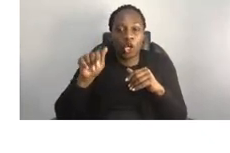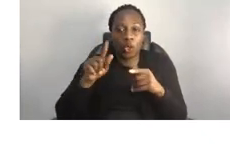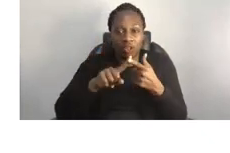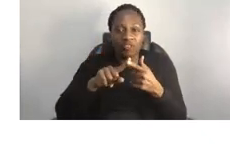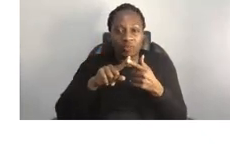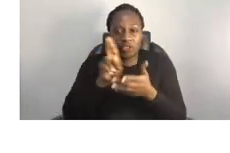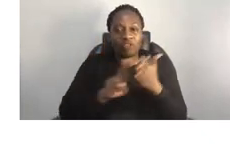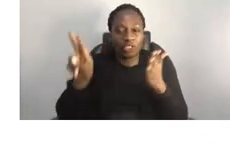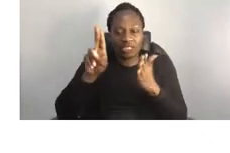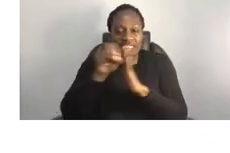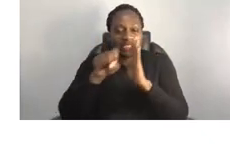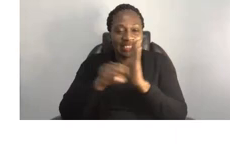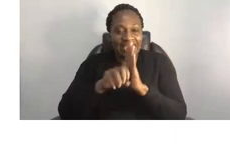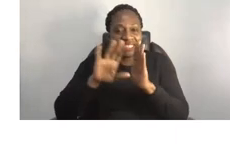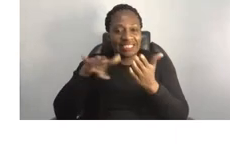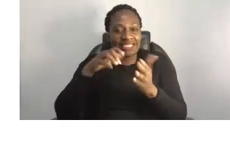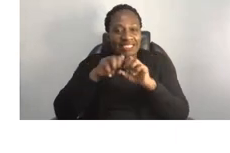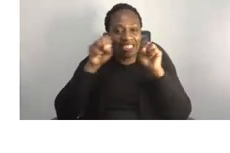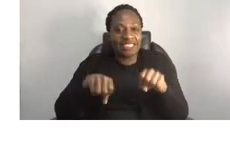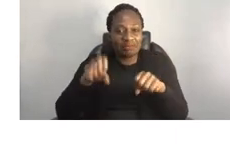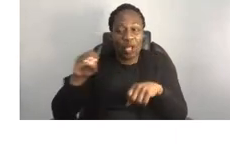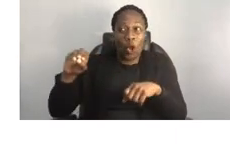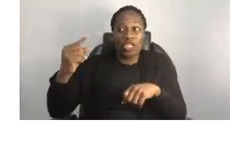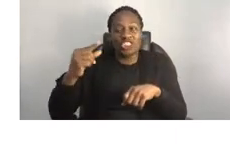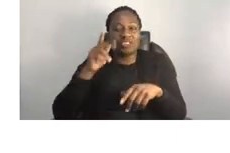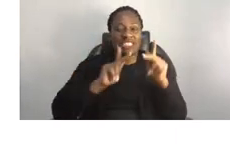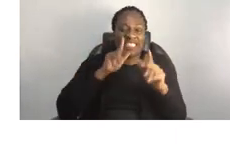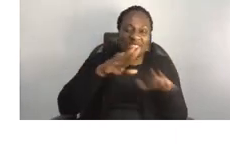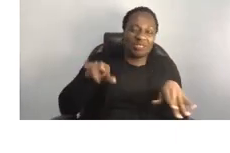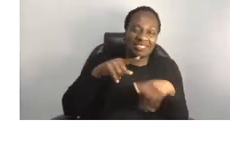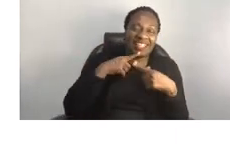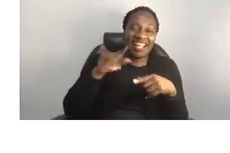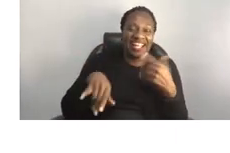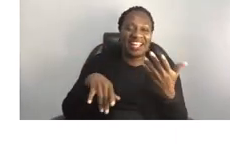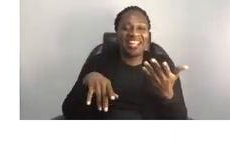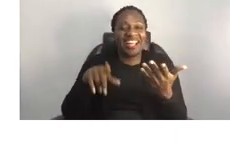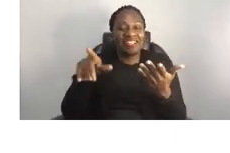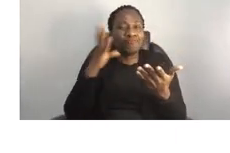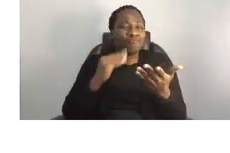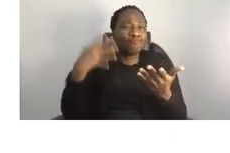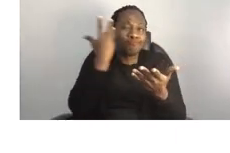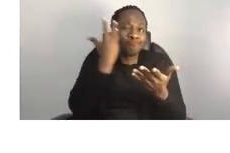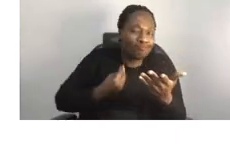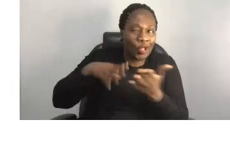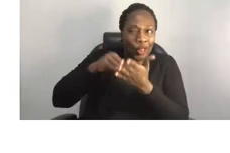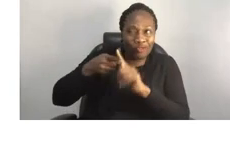She is the kind of the original, the OG, as my kids would say, of learning circles, and we learned a lot from